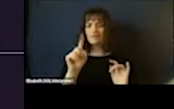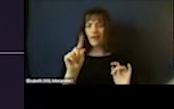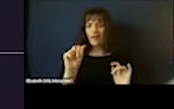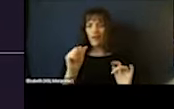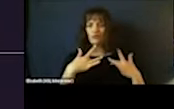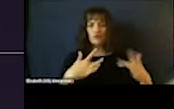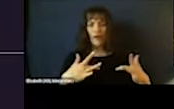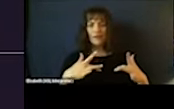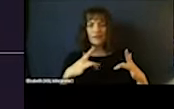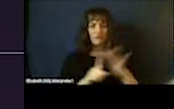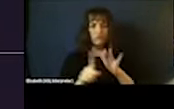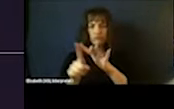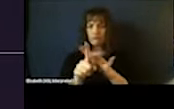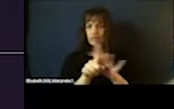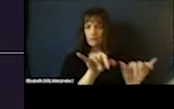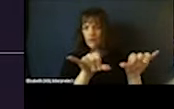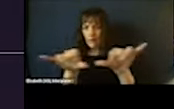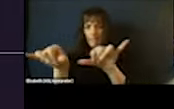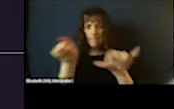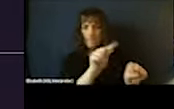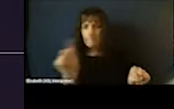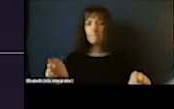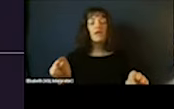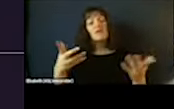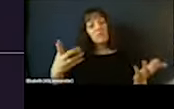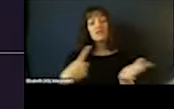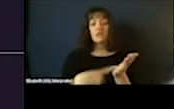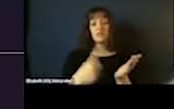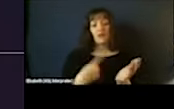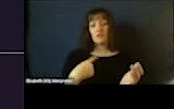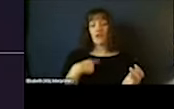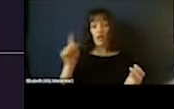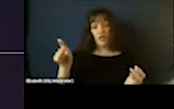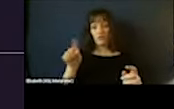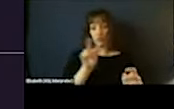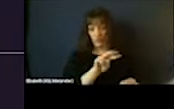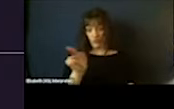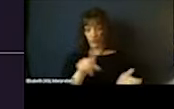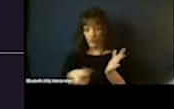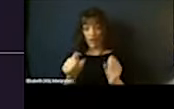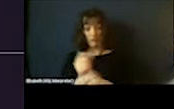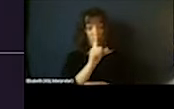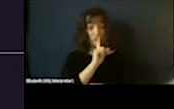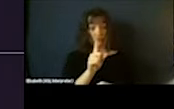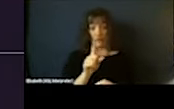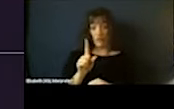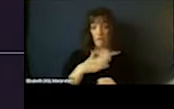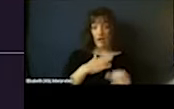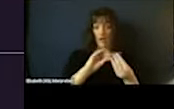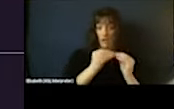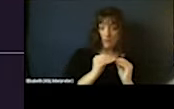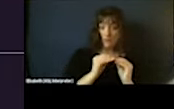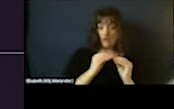other objects in my catalogs. But occasionally I did have to double check that my catalogs and their numbers were telling me the right things about the objects that I was